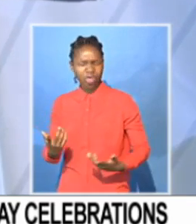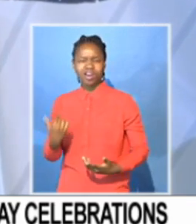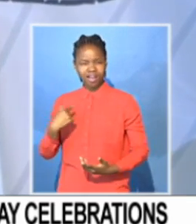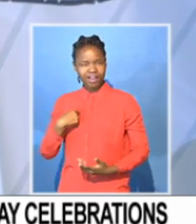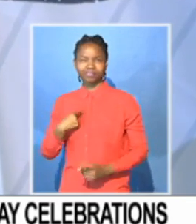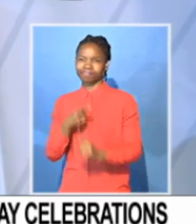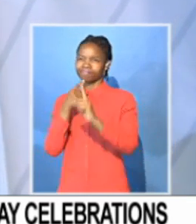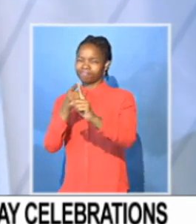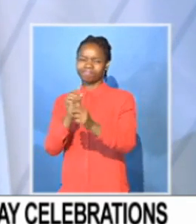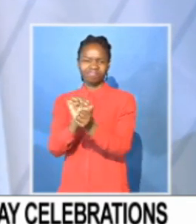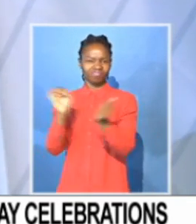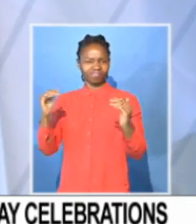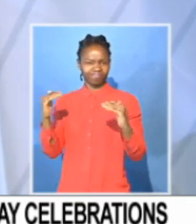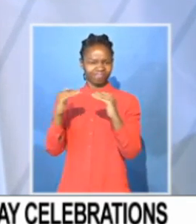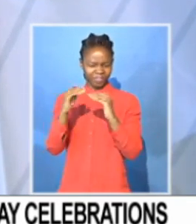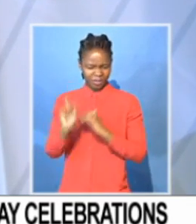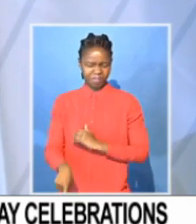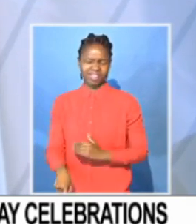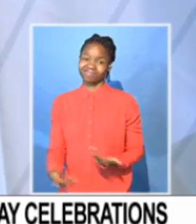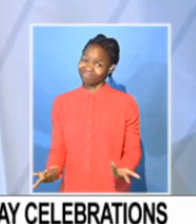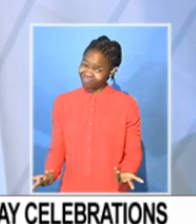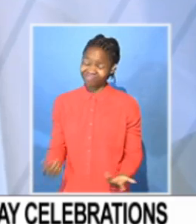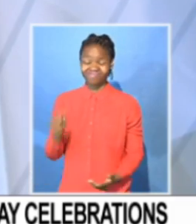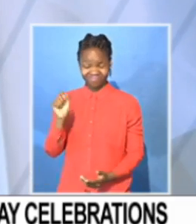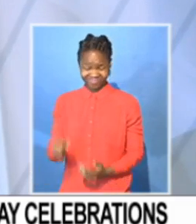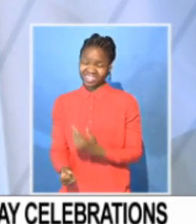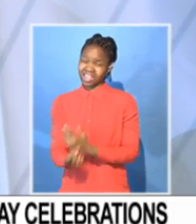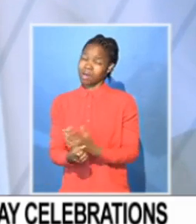struggle even if they lost their lives.